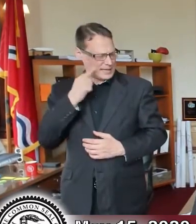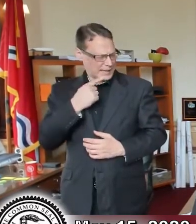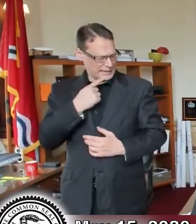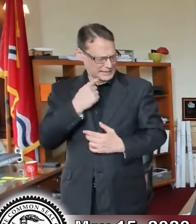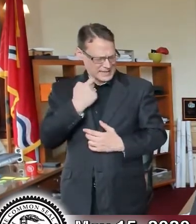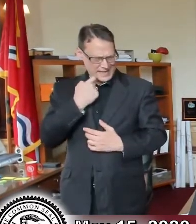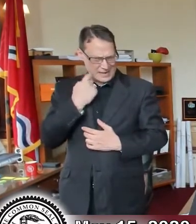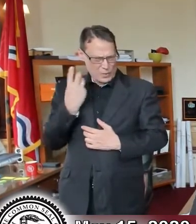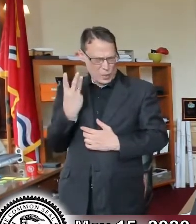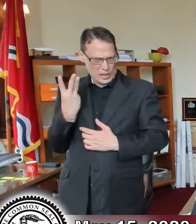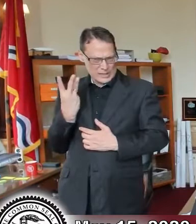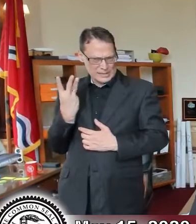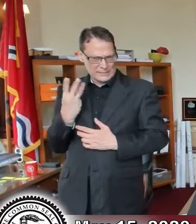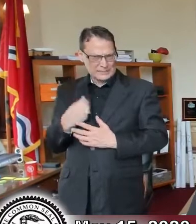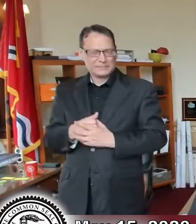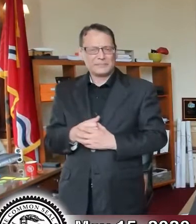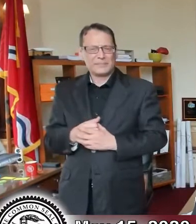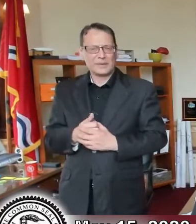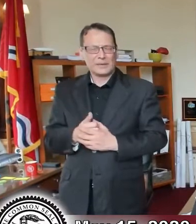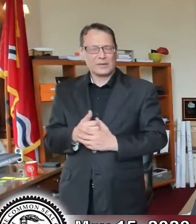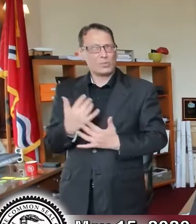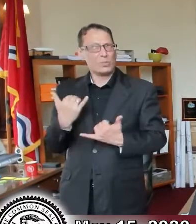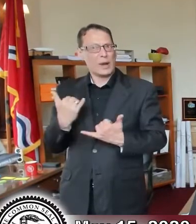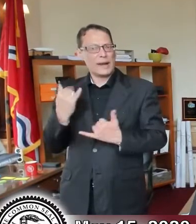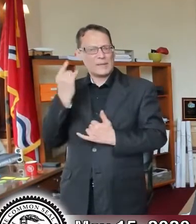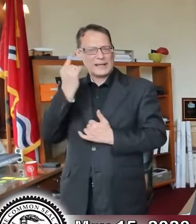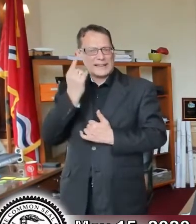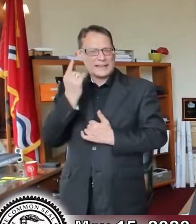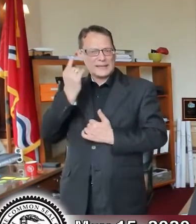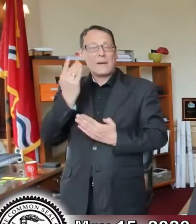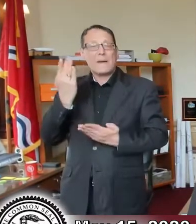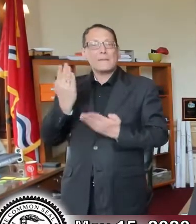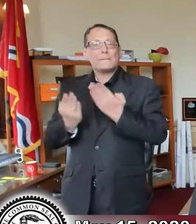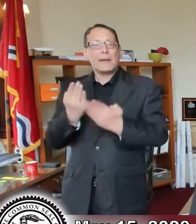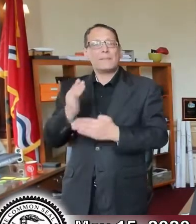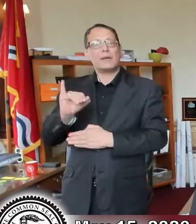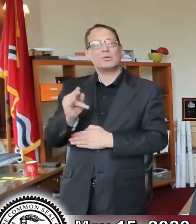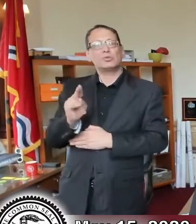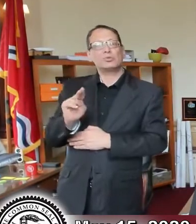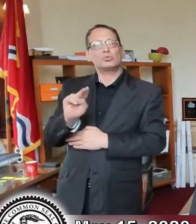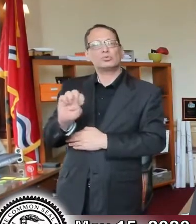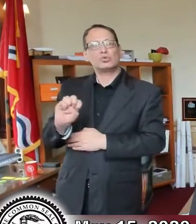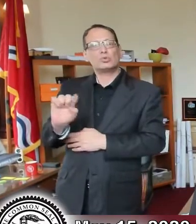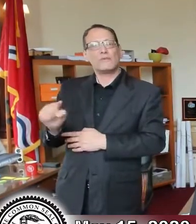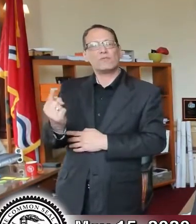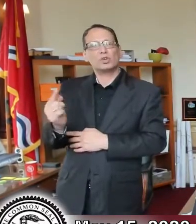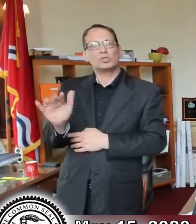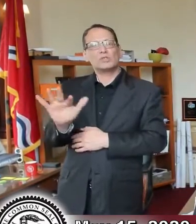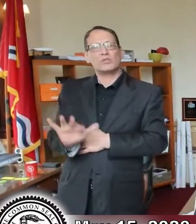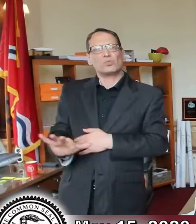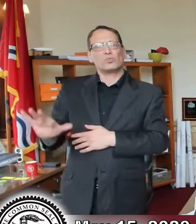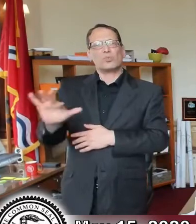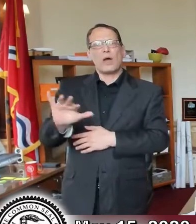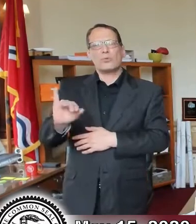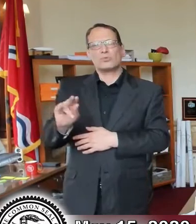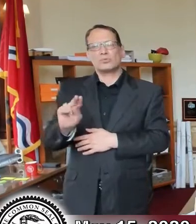on Wednesday, what's in our mind right now is that it might be June 1st or around that